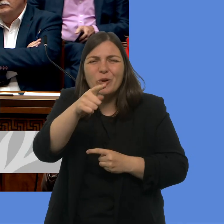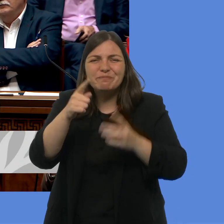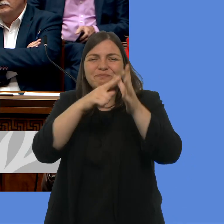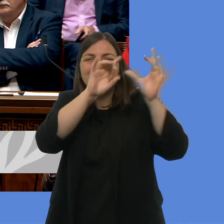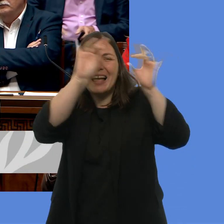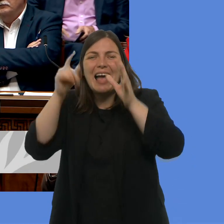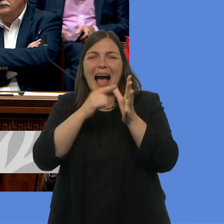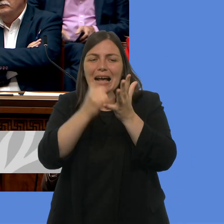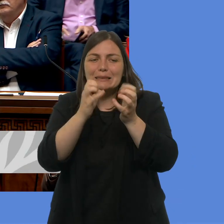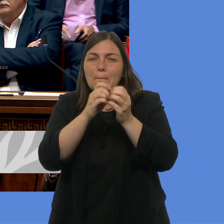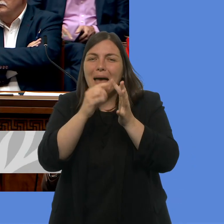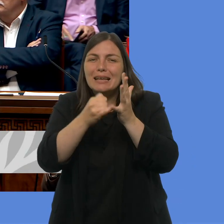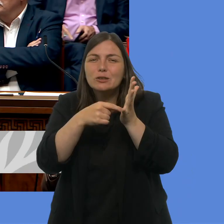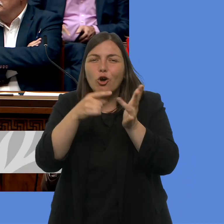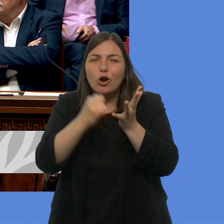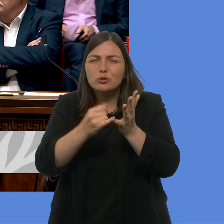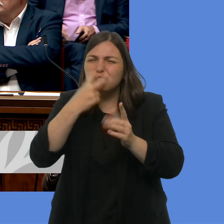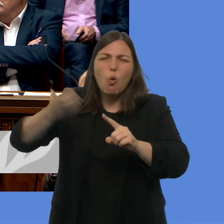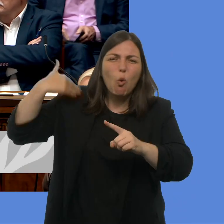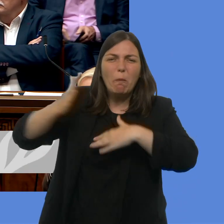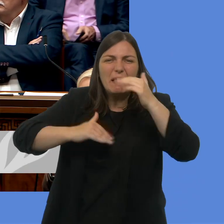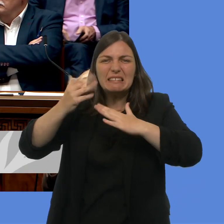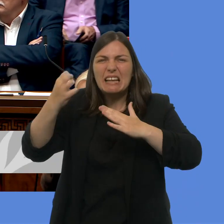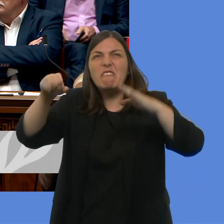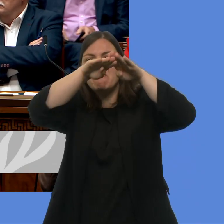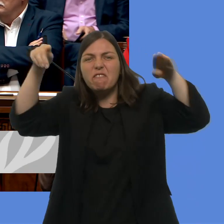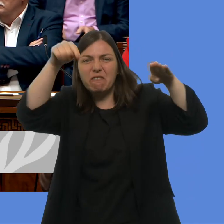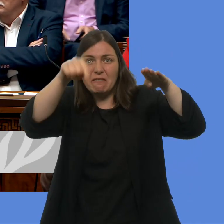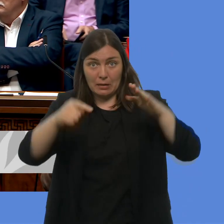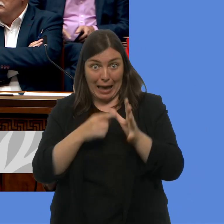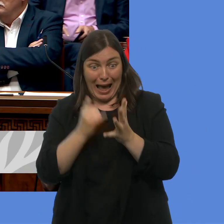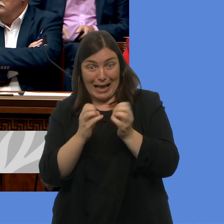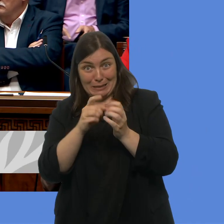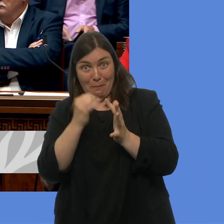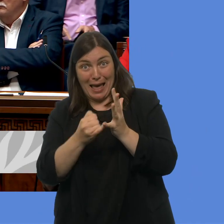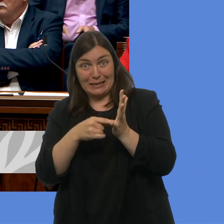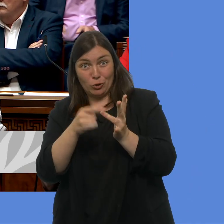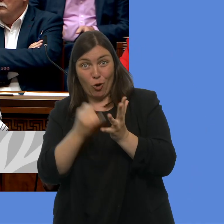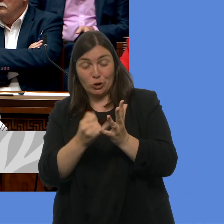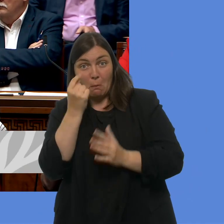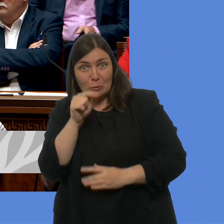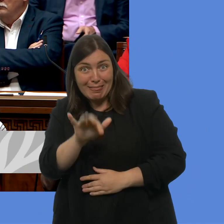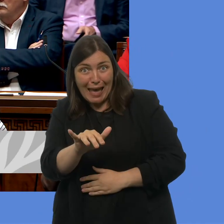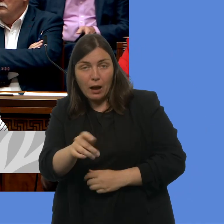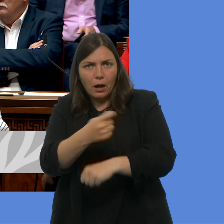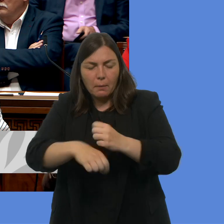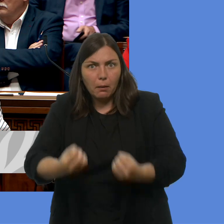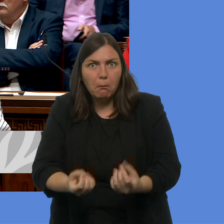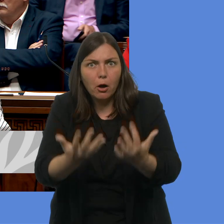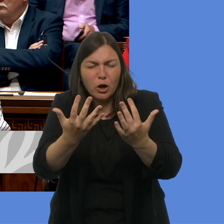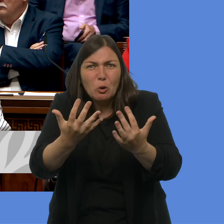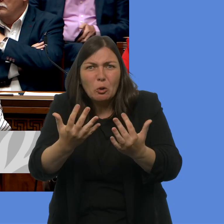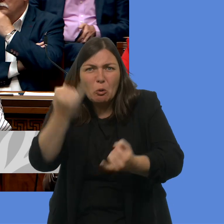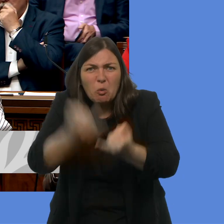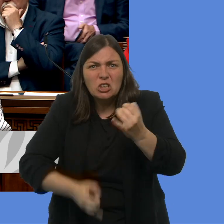public, NIEA undertook a number of safety measures at the site, and it is anticipated that the NIEA will shortly be establishing a multi-agency group to consider the